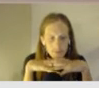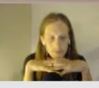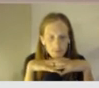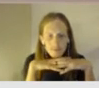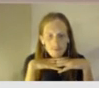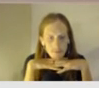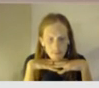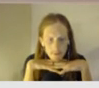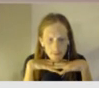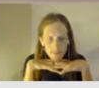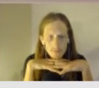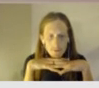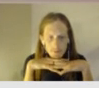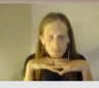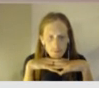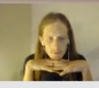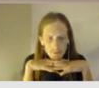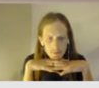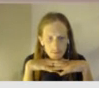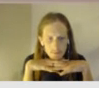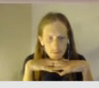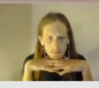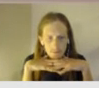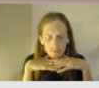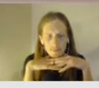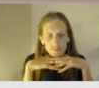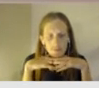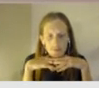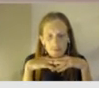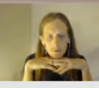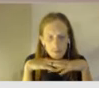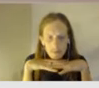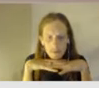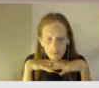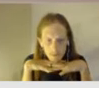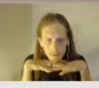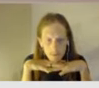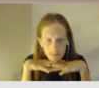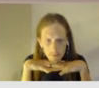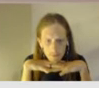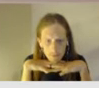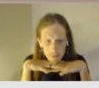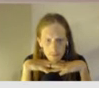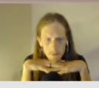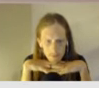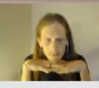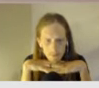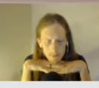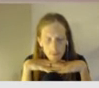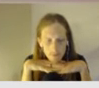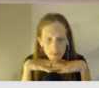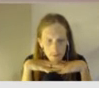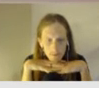enough energy to go out and shoot for the day. And that helps me bounce back for the rest of everything else I need to do in life too. So it's